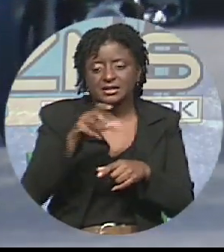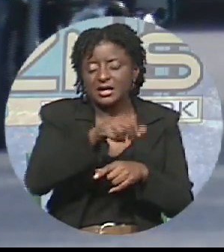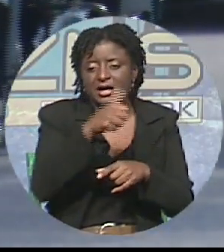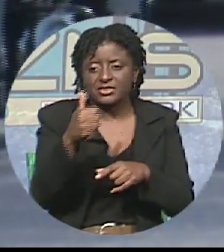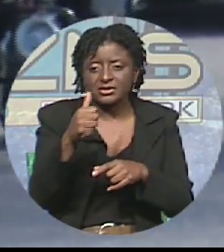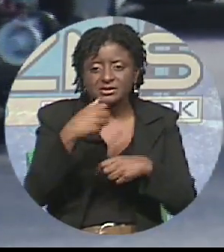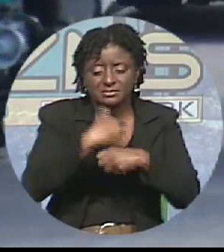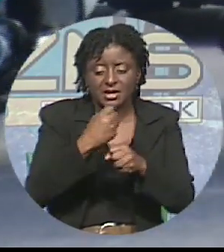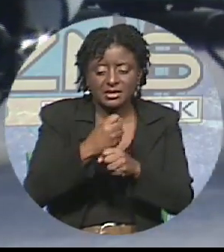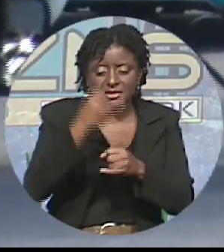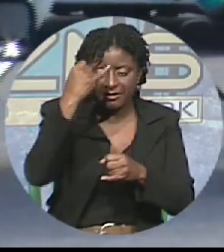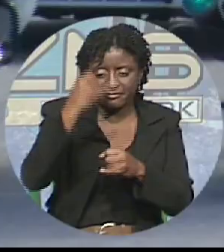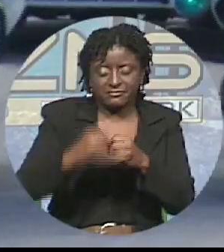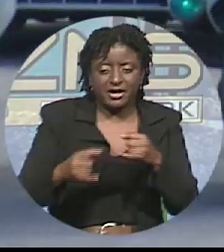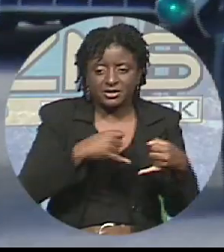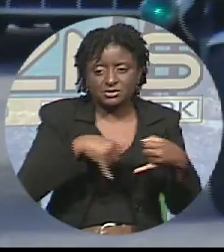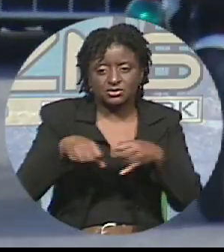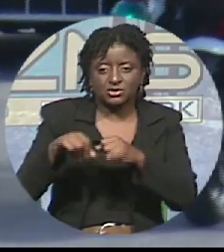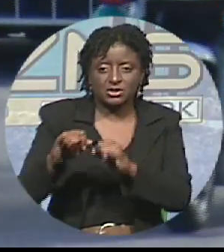the unforgettable story.